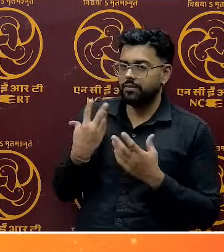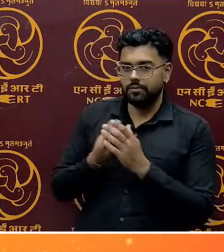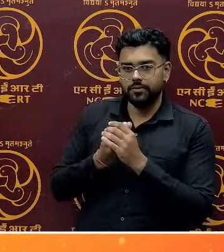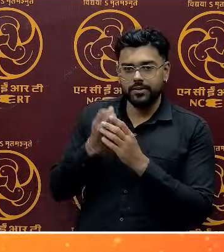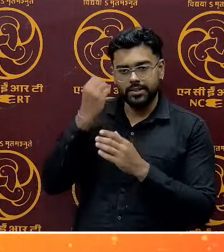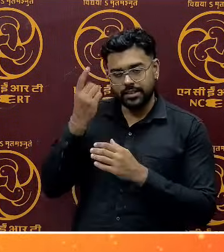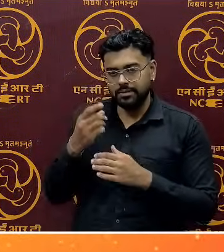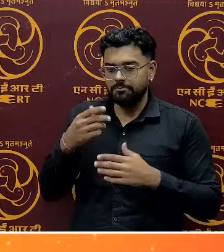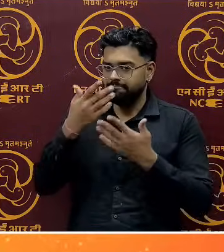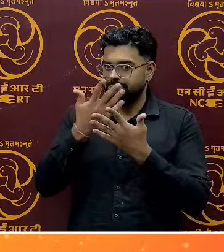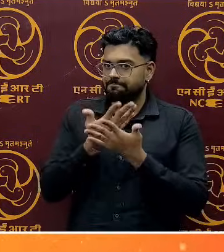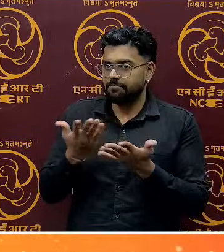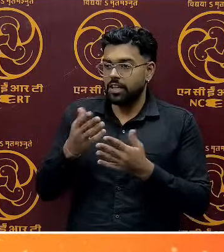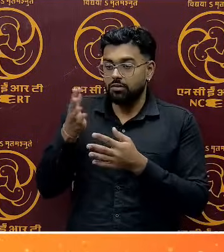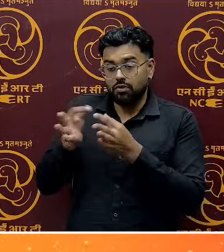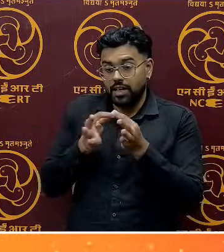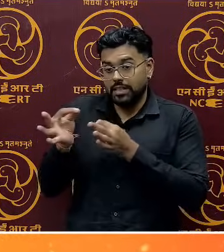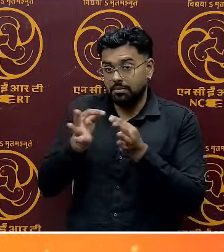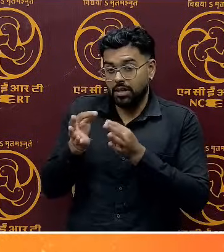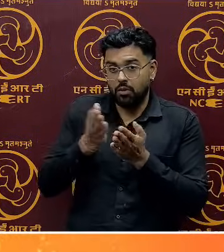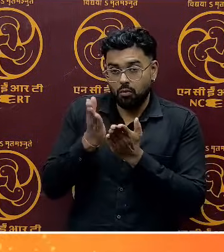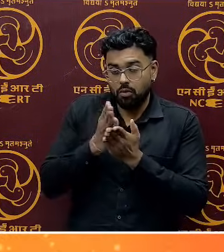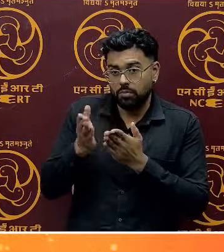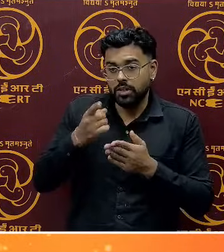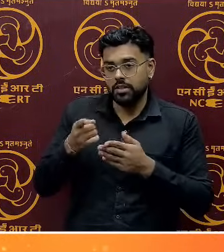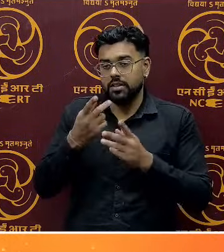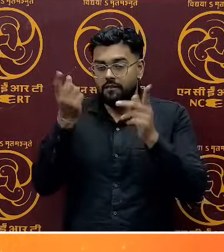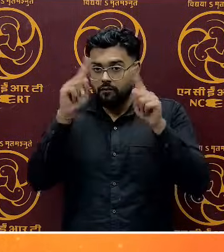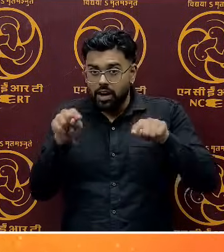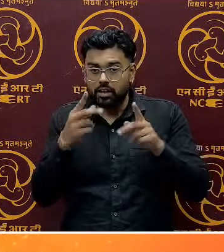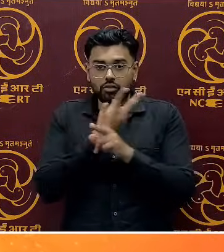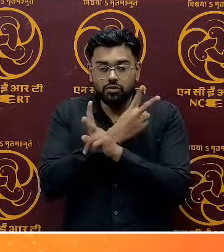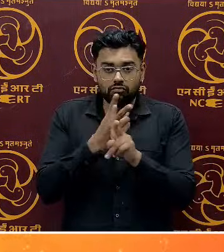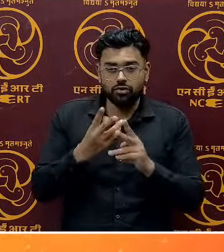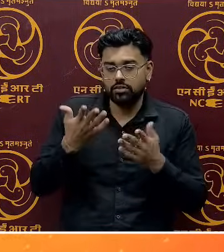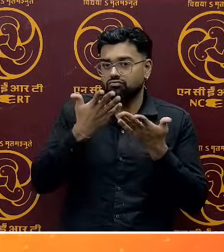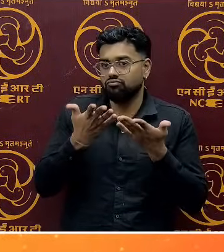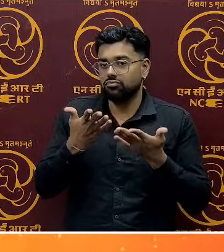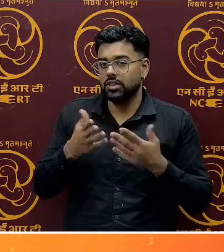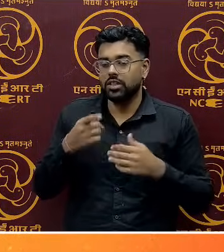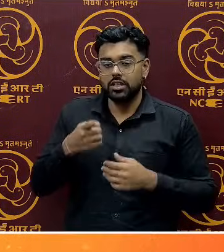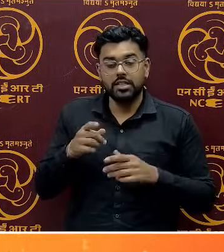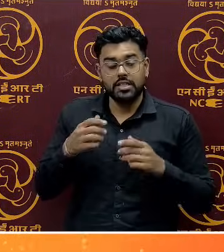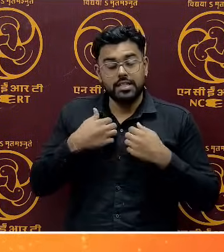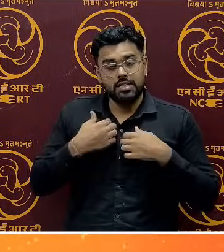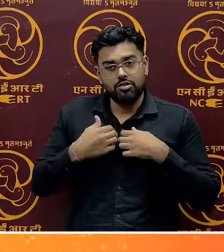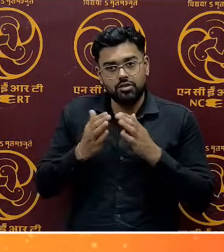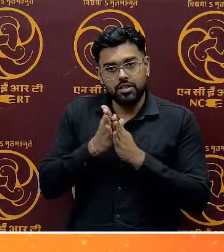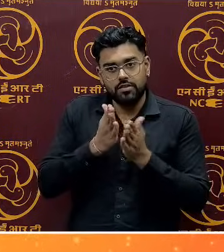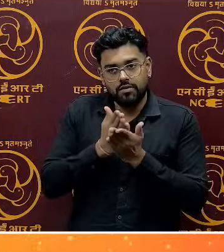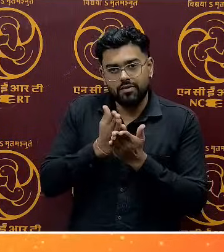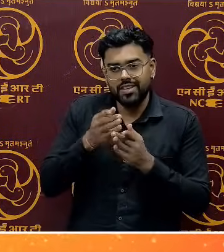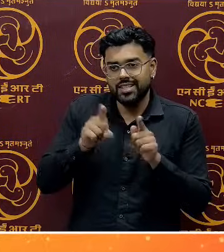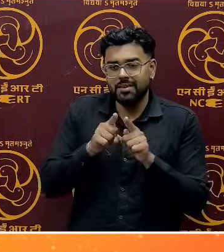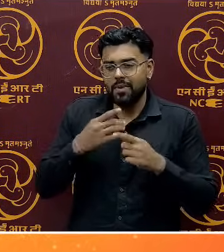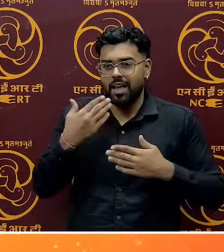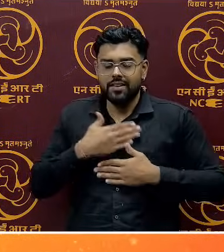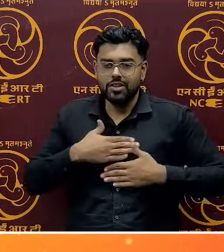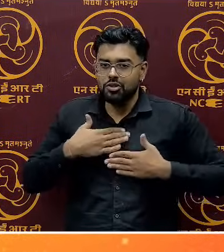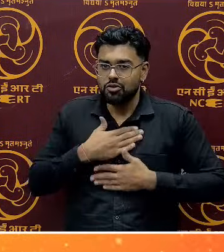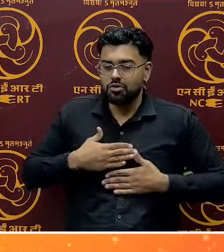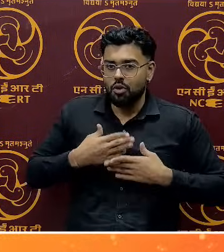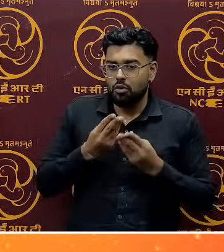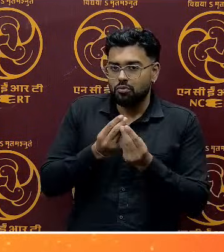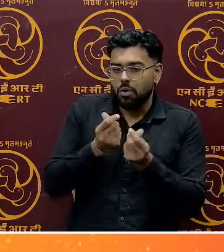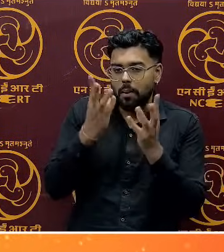it thoroughly, and the way you explain factorization and prime and composite, I think it is also very interesting and it's kind of fun. You can solve the